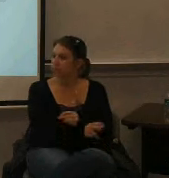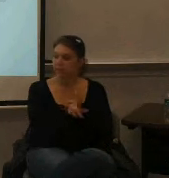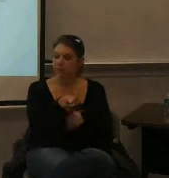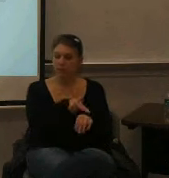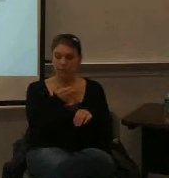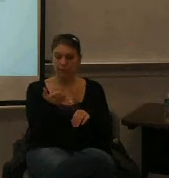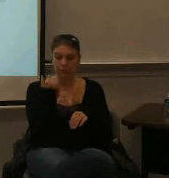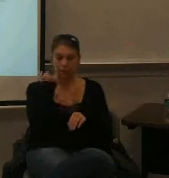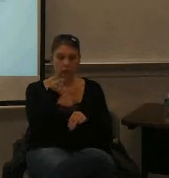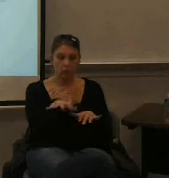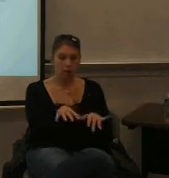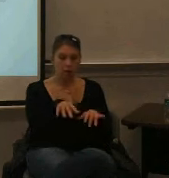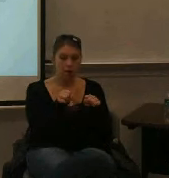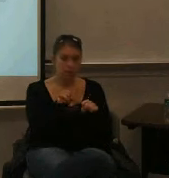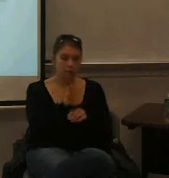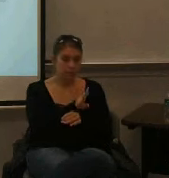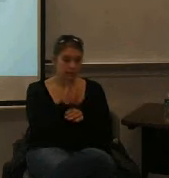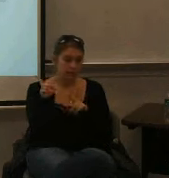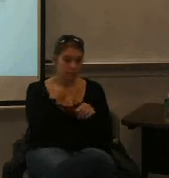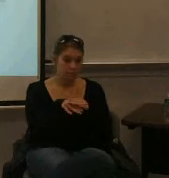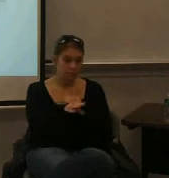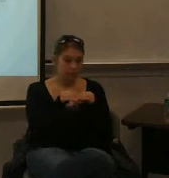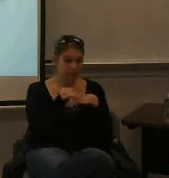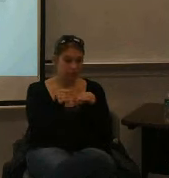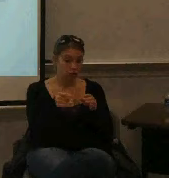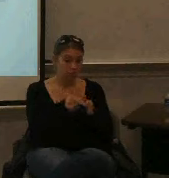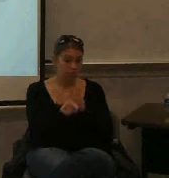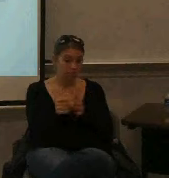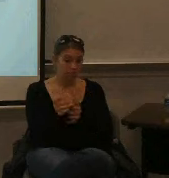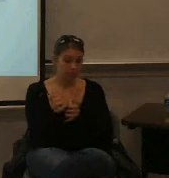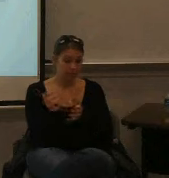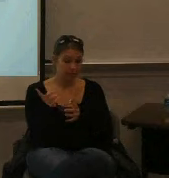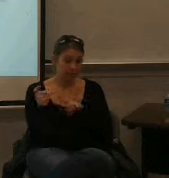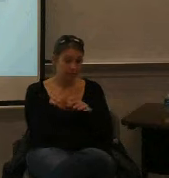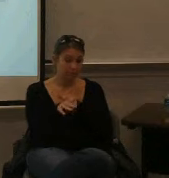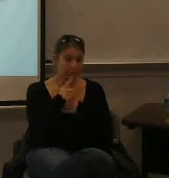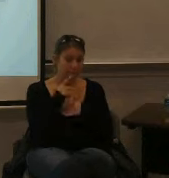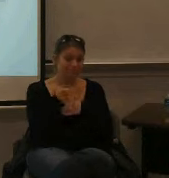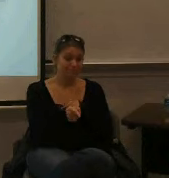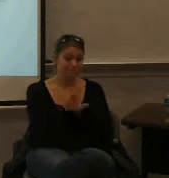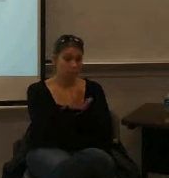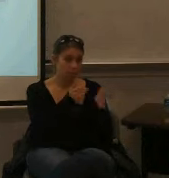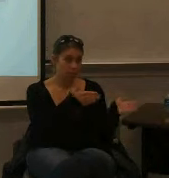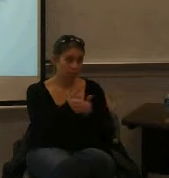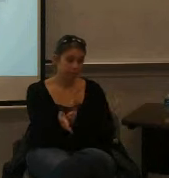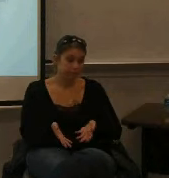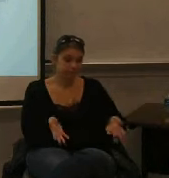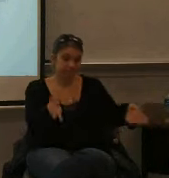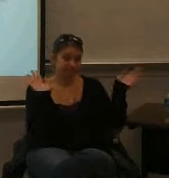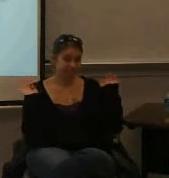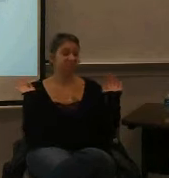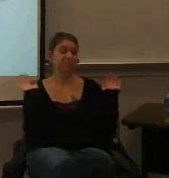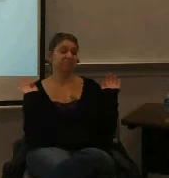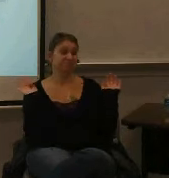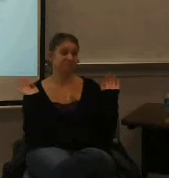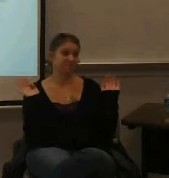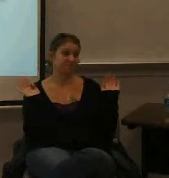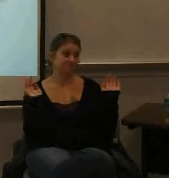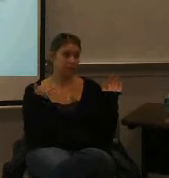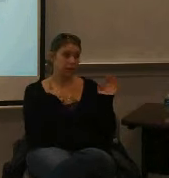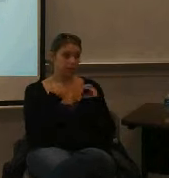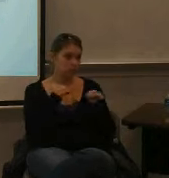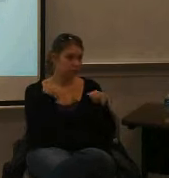you hire a consulting company and only pay them so much, they come in and say, here's your plan. and then they're gone, right? So there's no